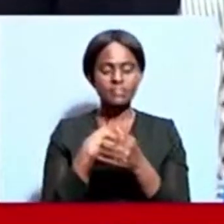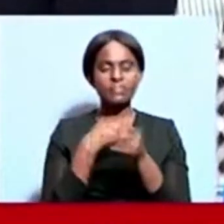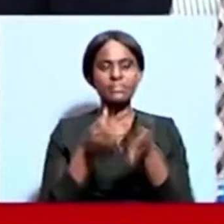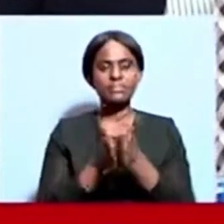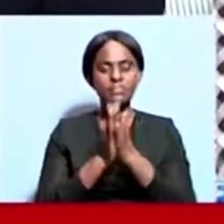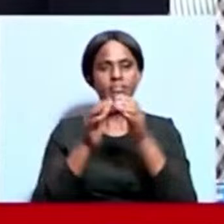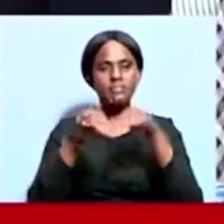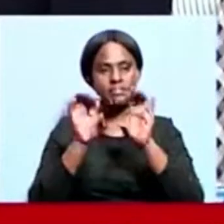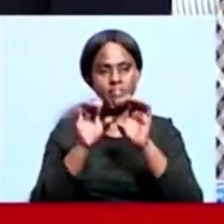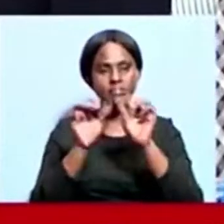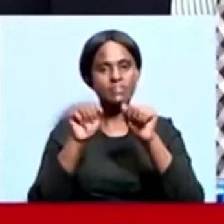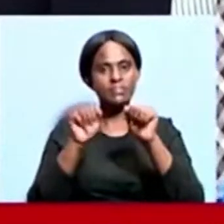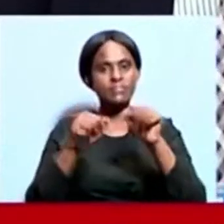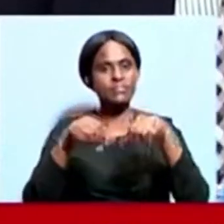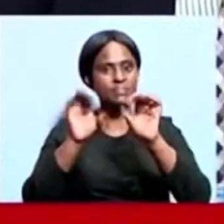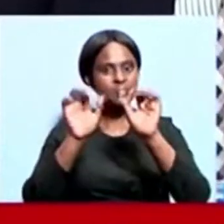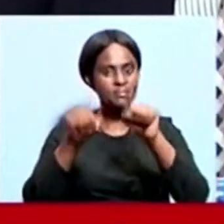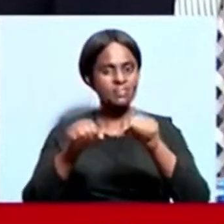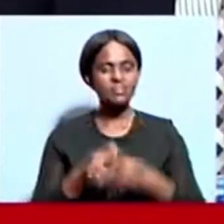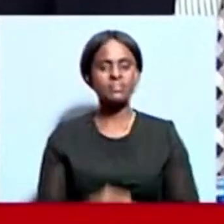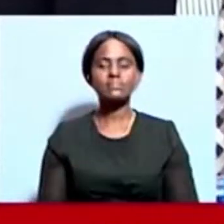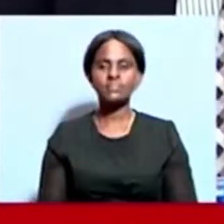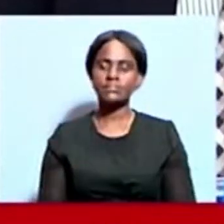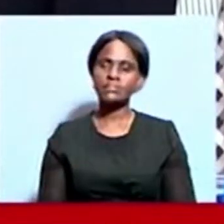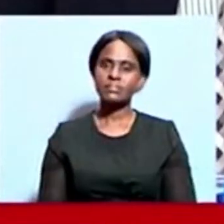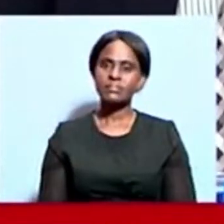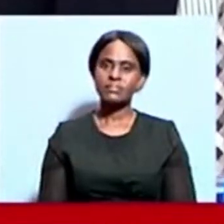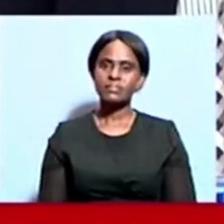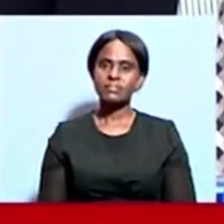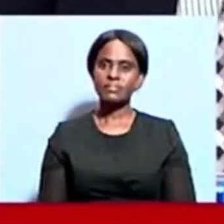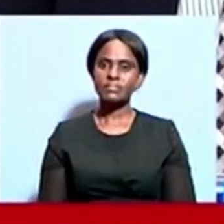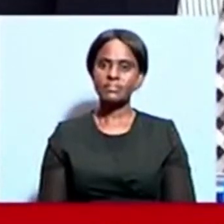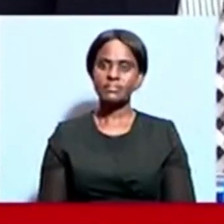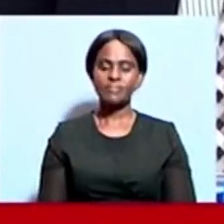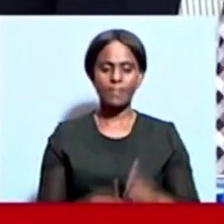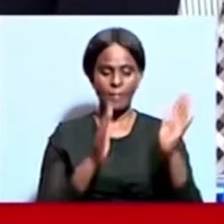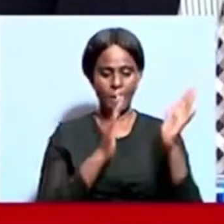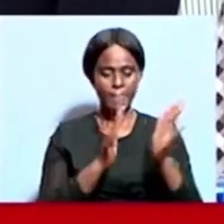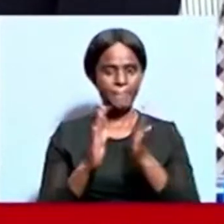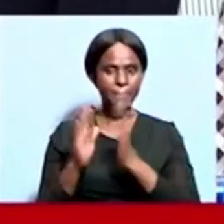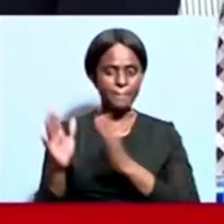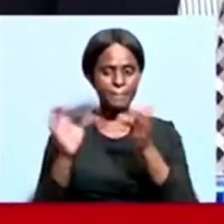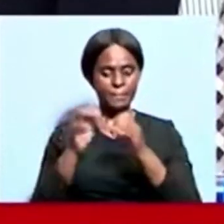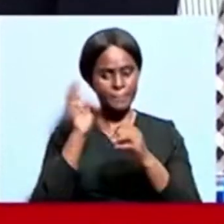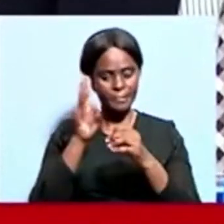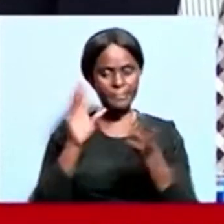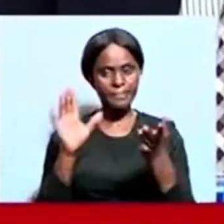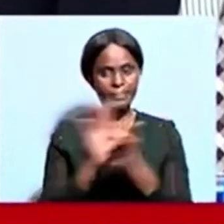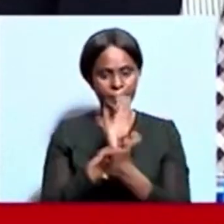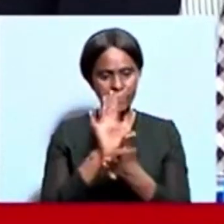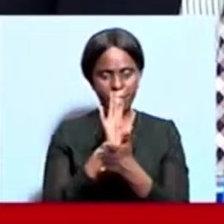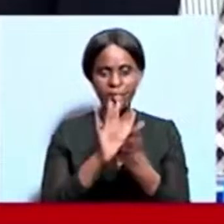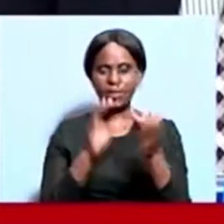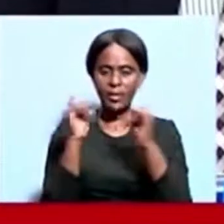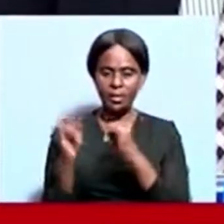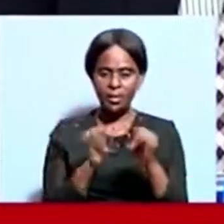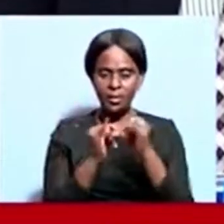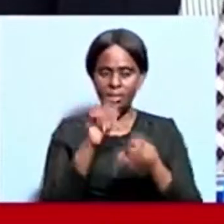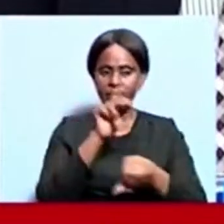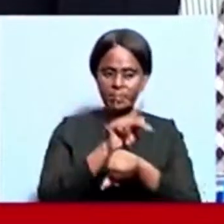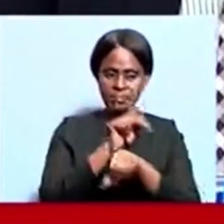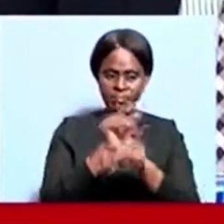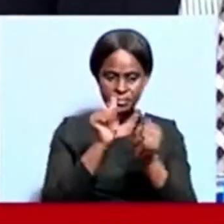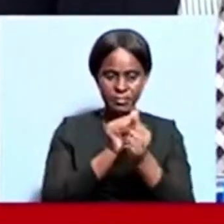proceed. Yes. Proceed. Remedial measures: the Council will expedite the implementation of projects